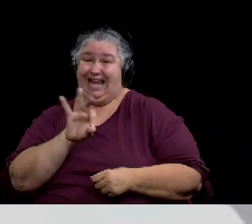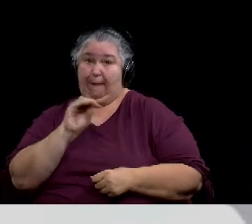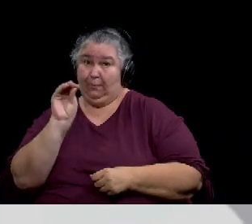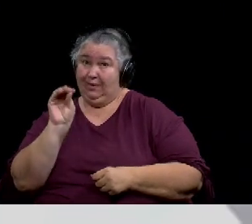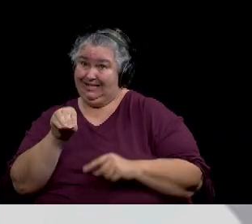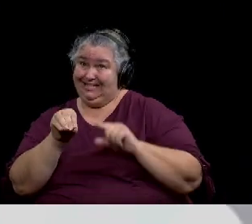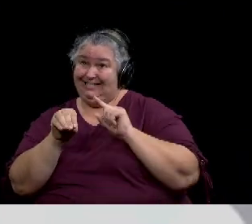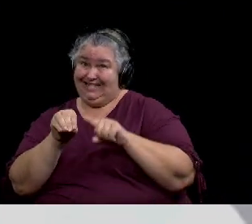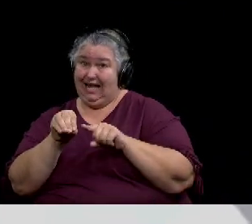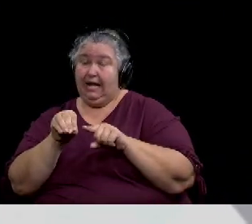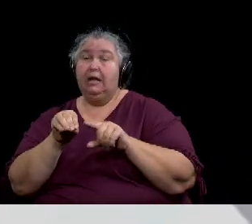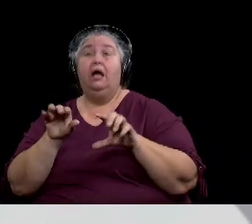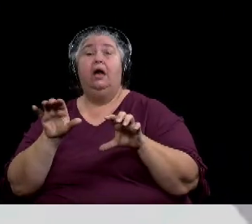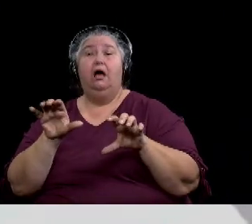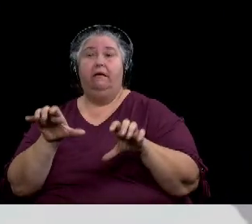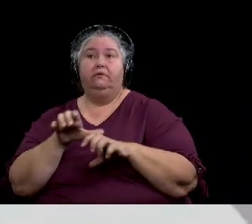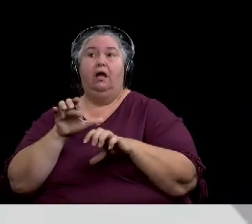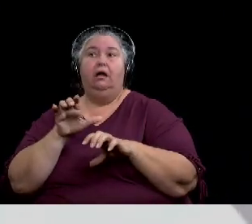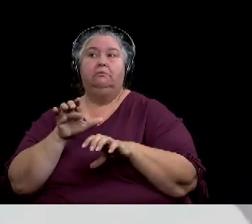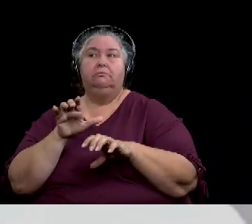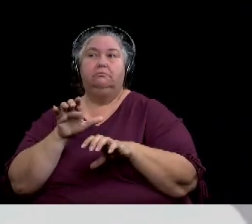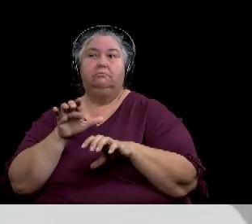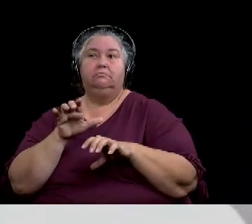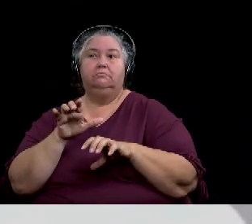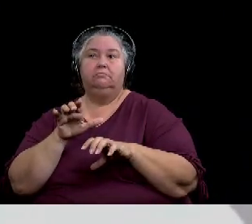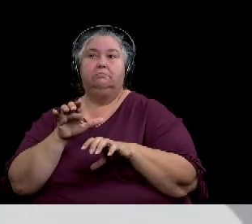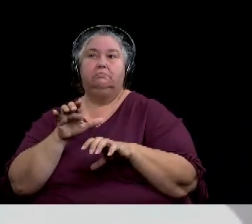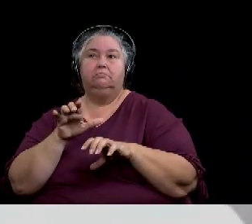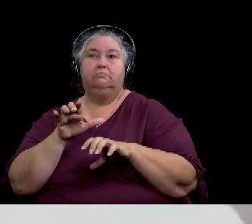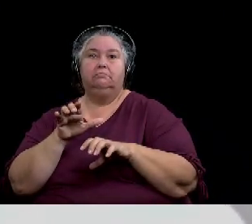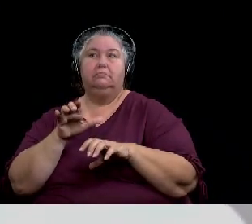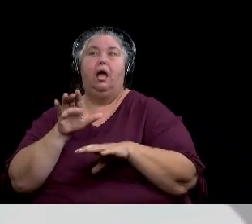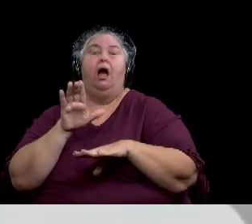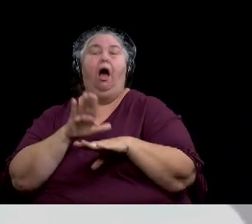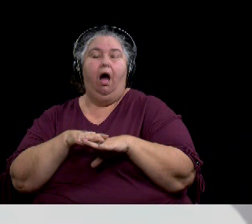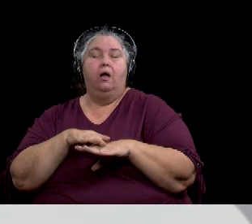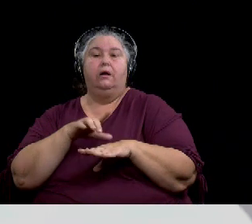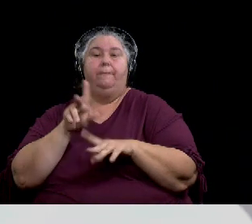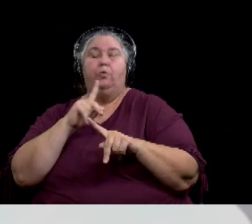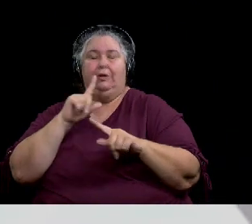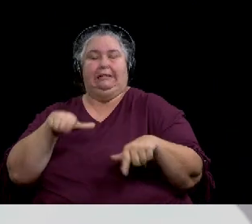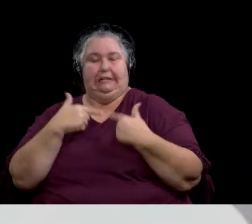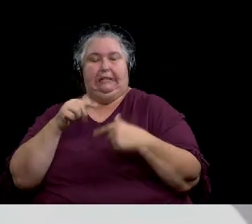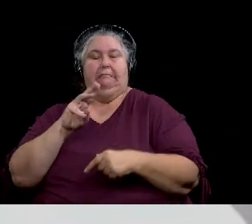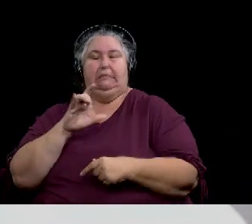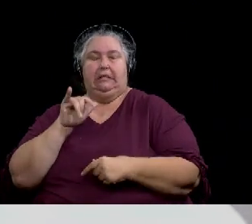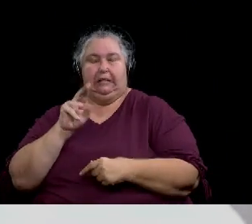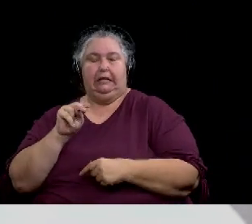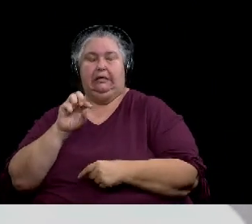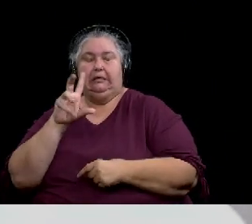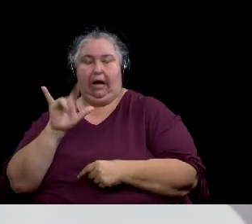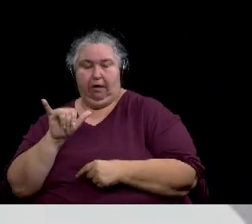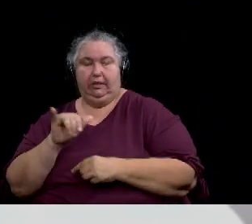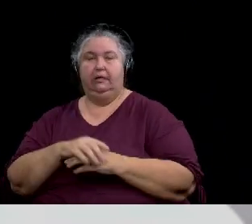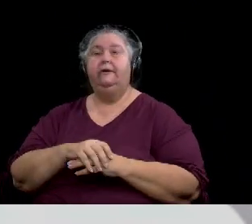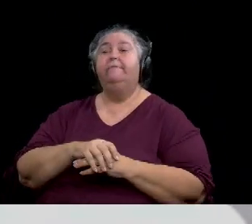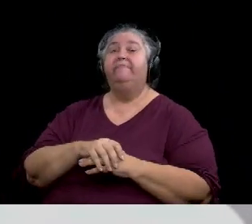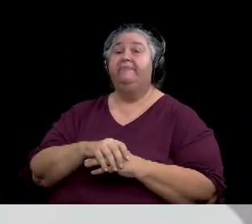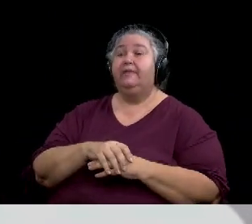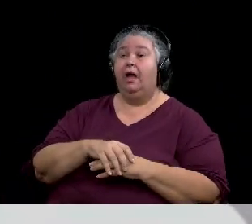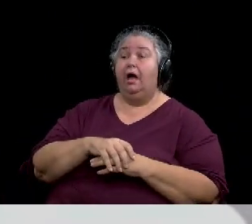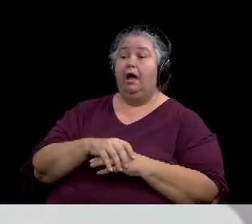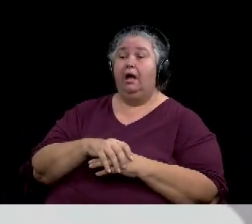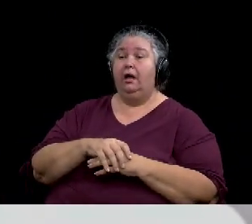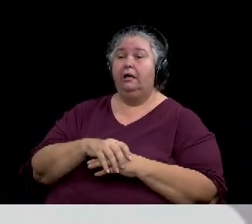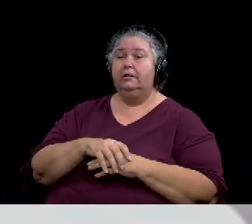have been performed on McLennan County residents. Within elder care facilities in McLennan County, currently there